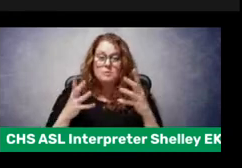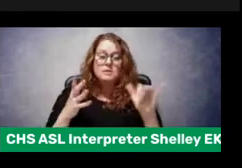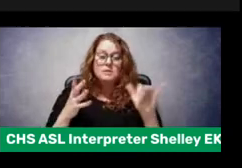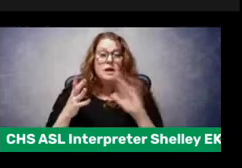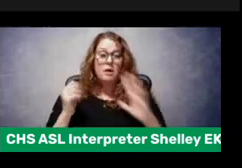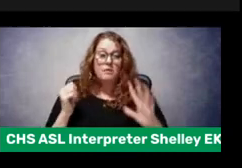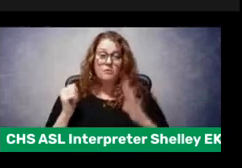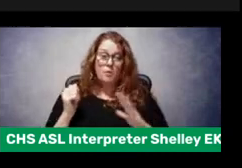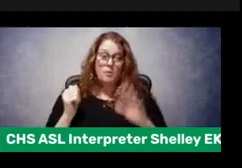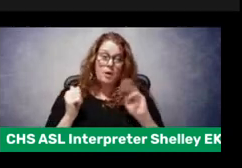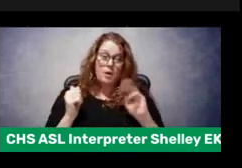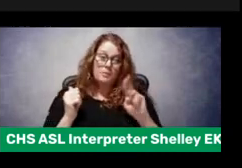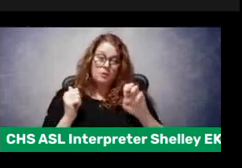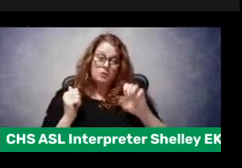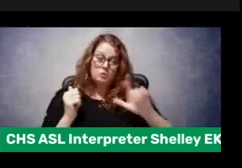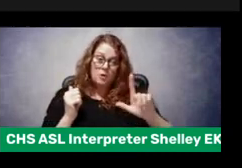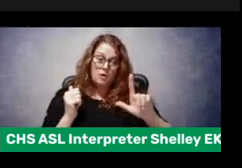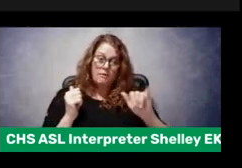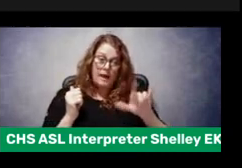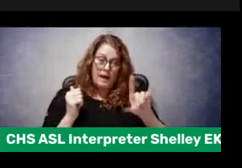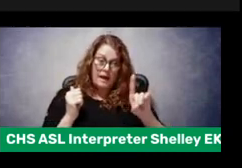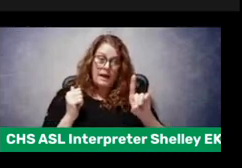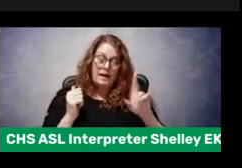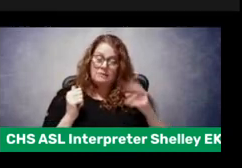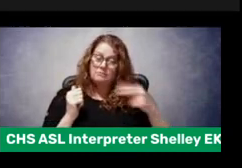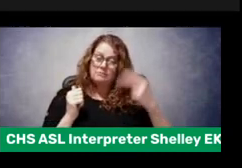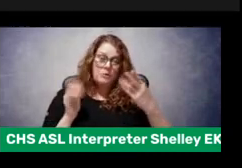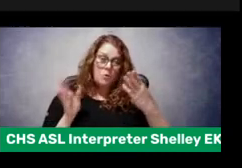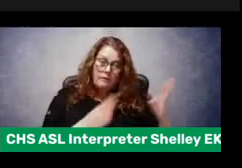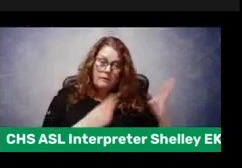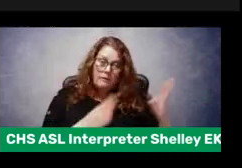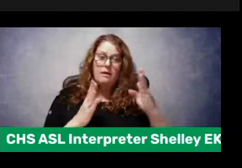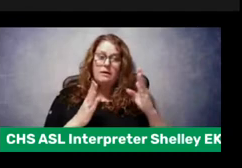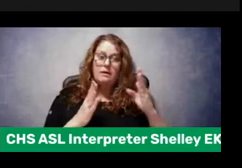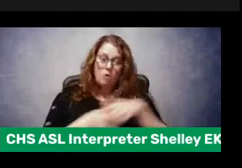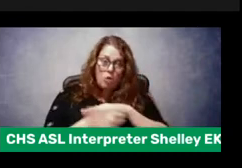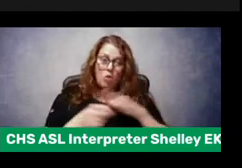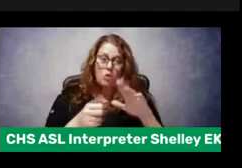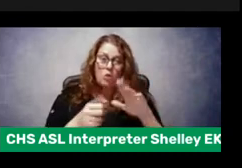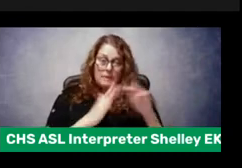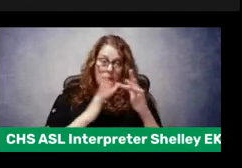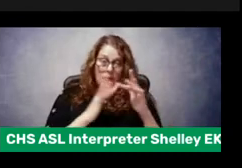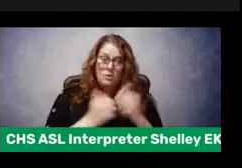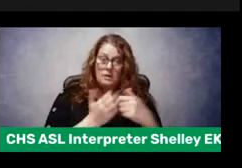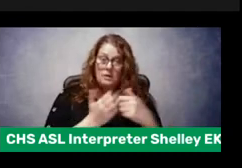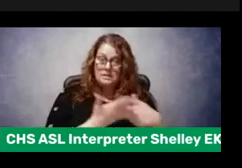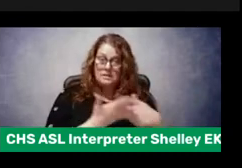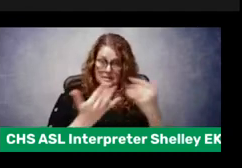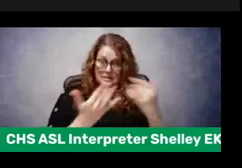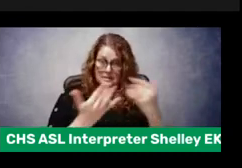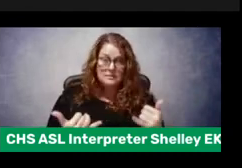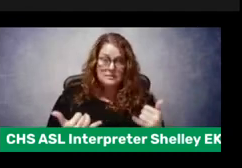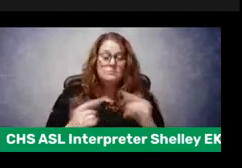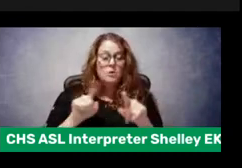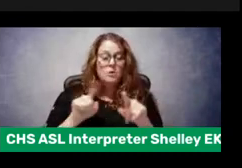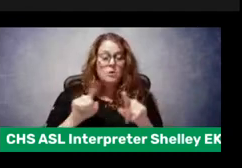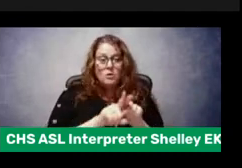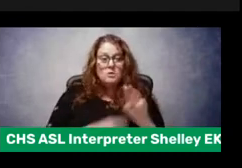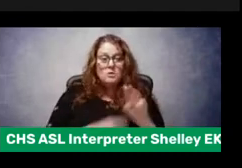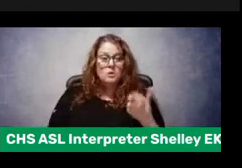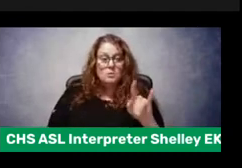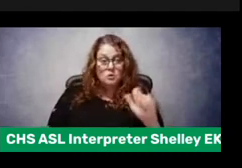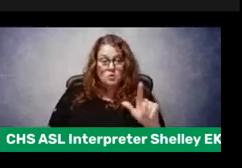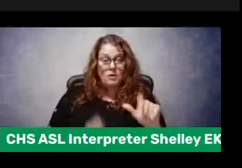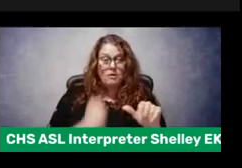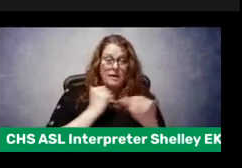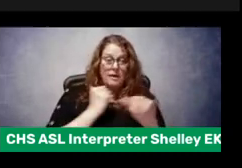mutual aid, right, where we're seeing hyper-organized, hyper-local networks, which is a lot of what we're discussing today. But there's also mutual aid networks that